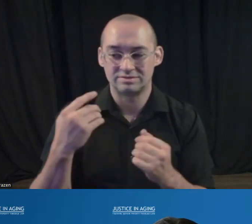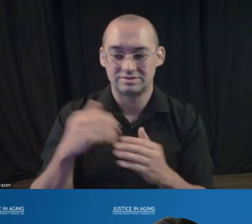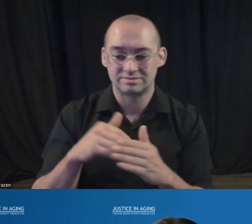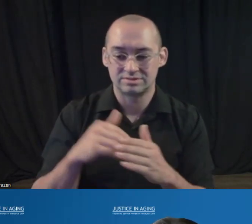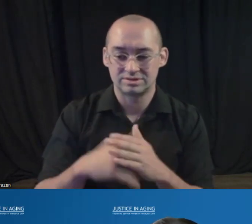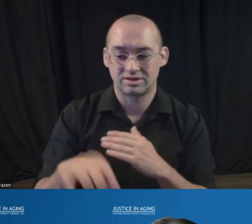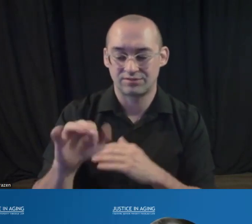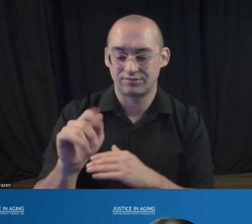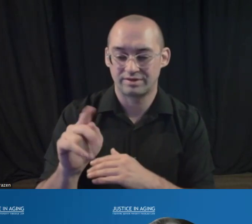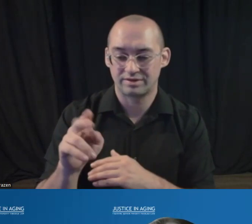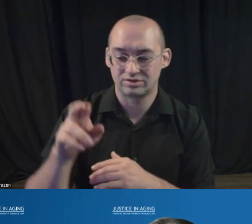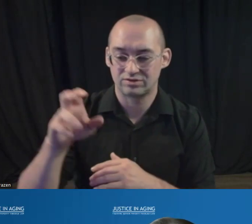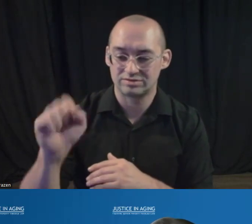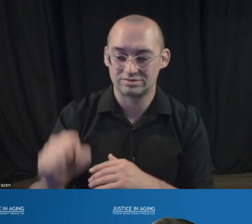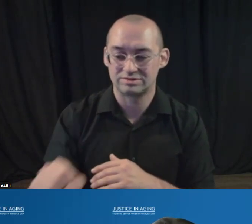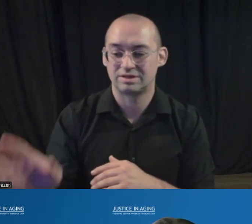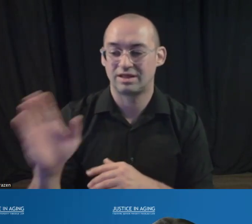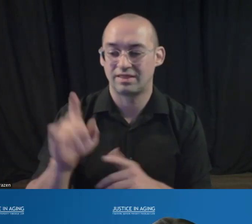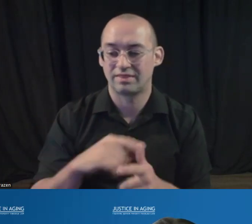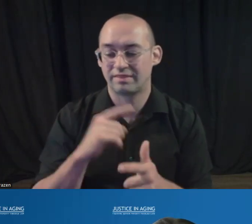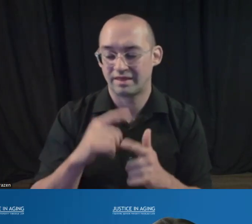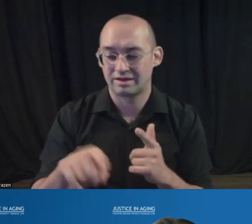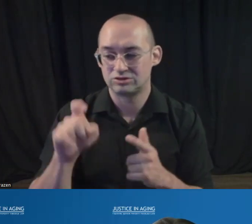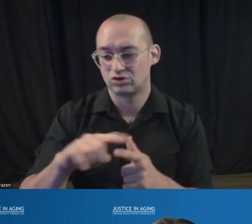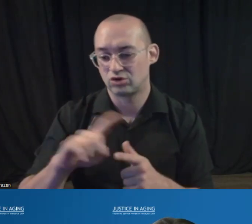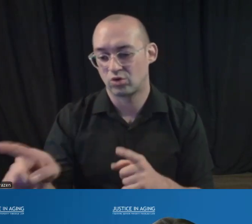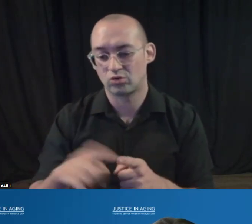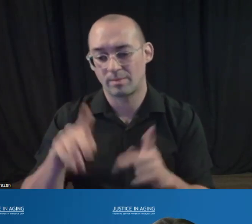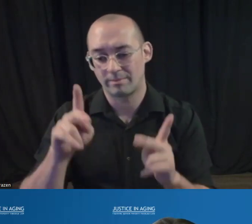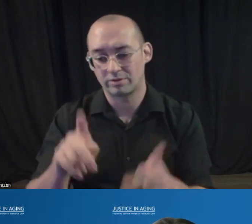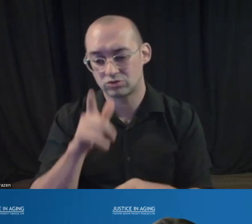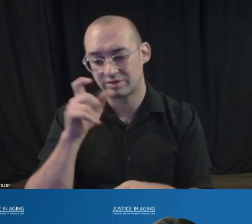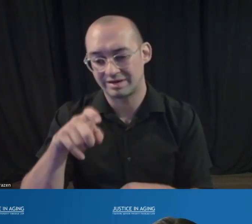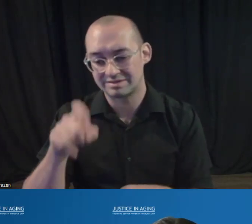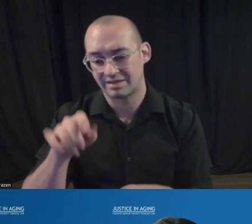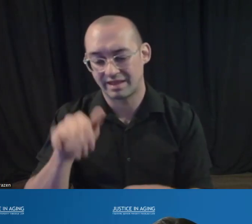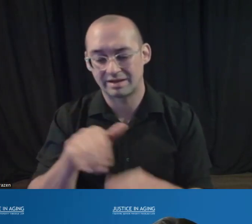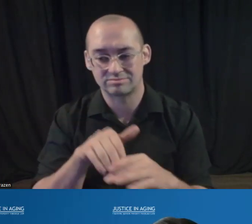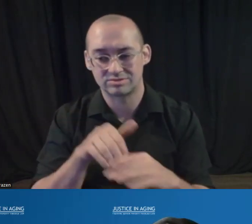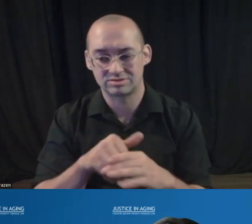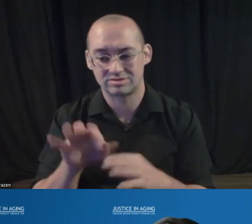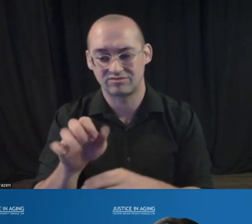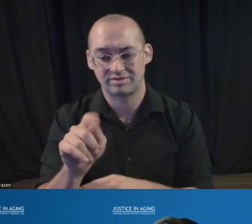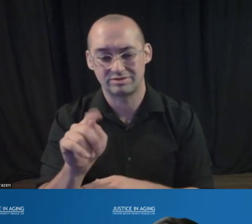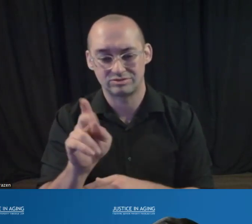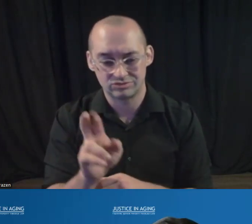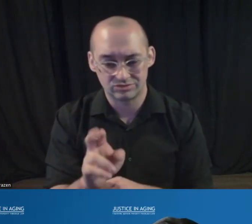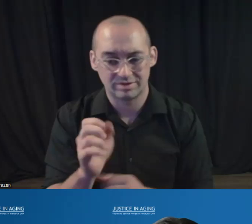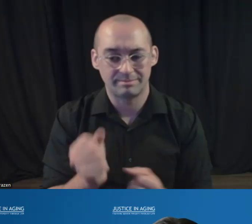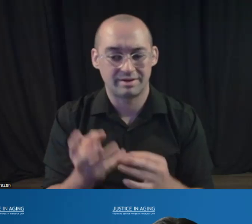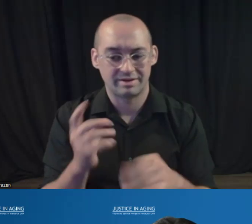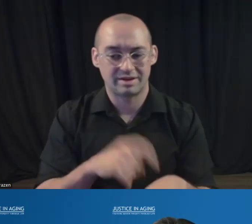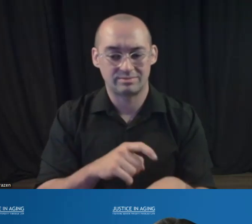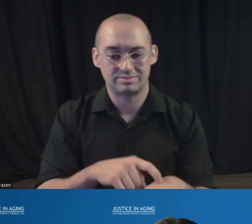features, then it should go to somebody who needs those accessibility features. And a lot of times that does not